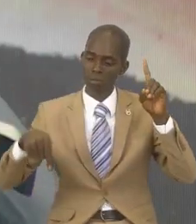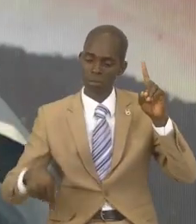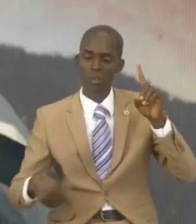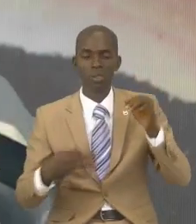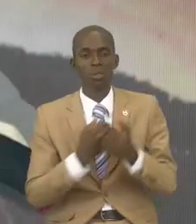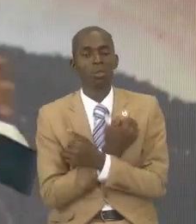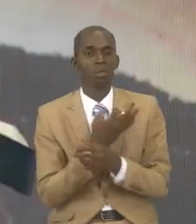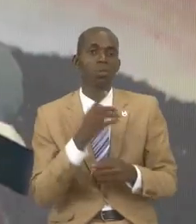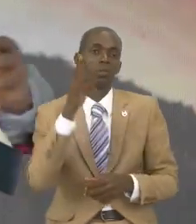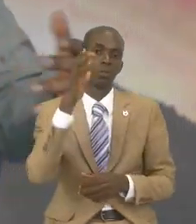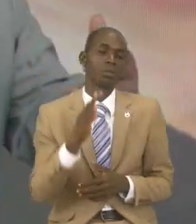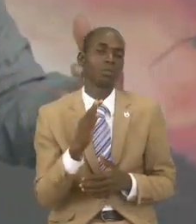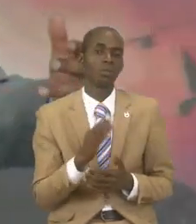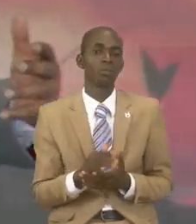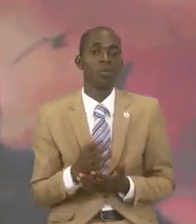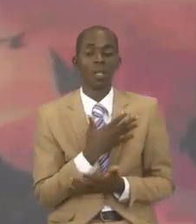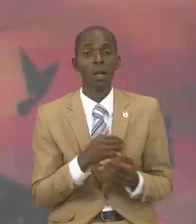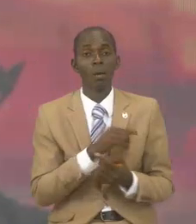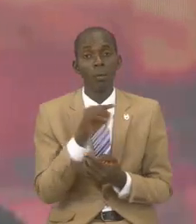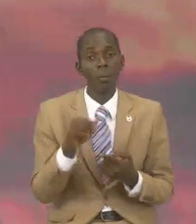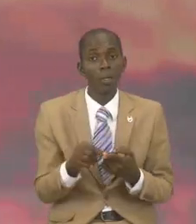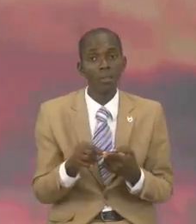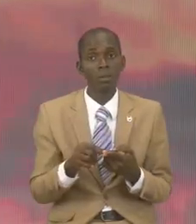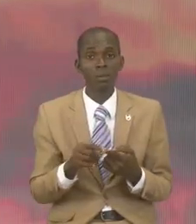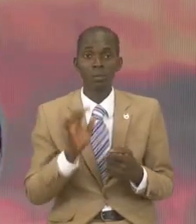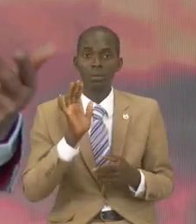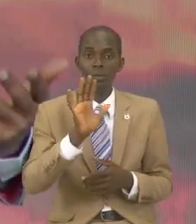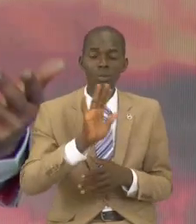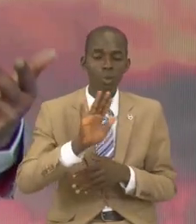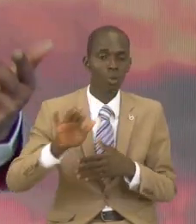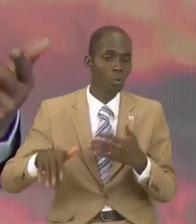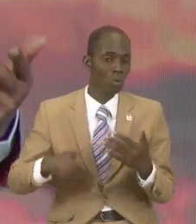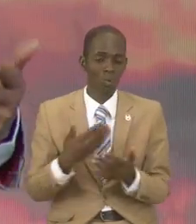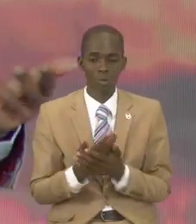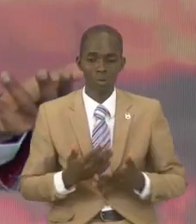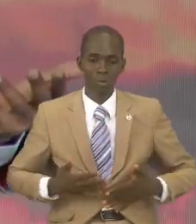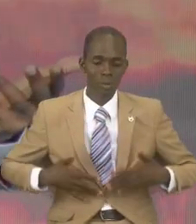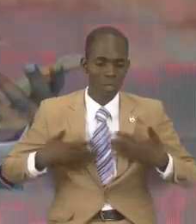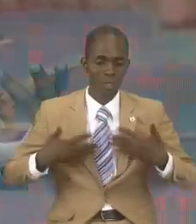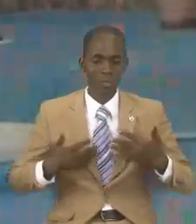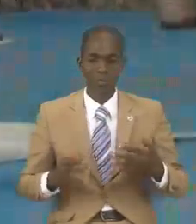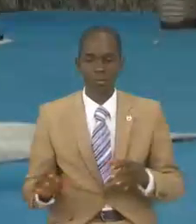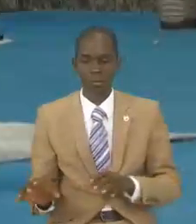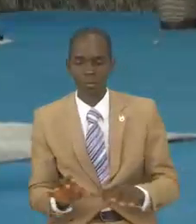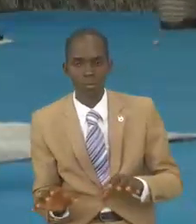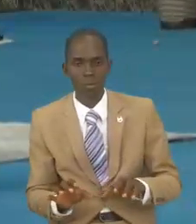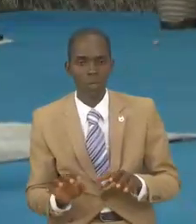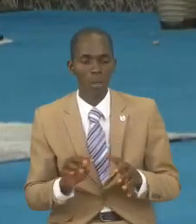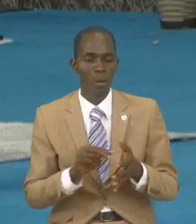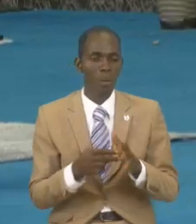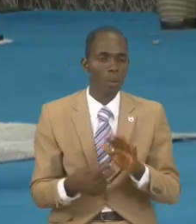God. And when your whole life, activities, purpose,